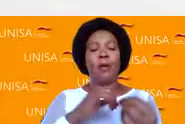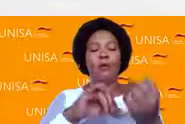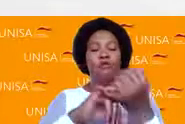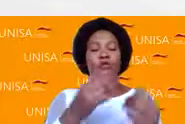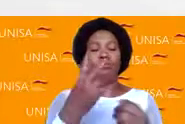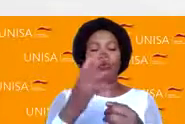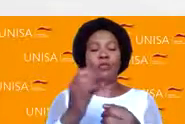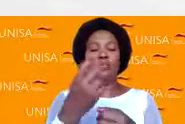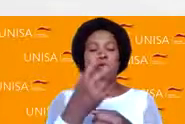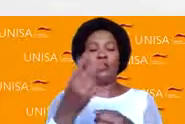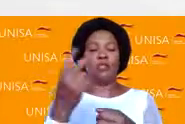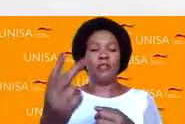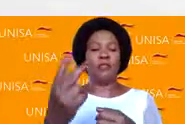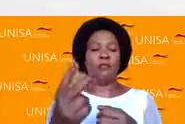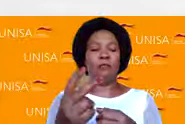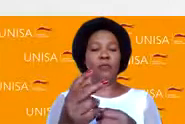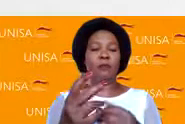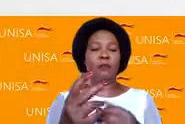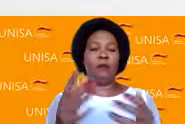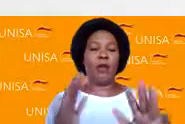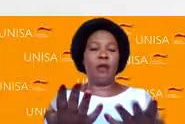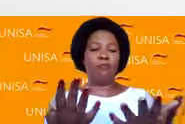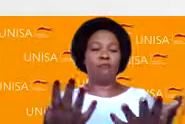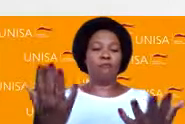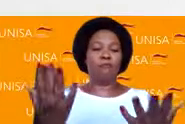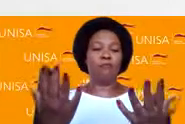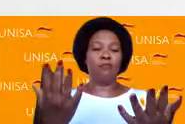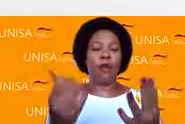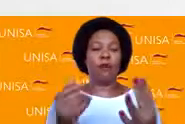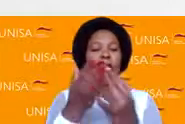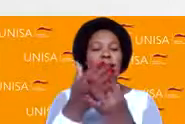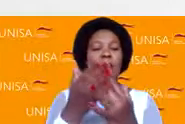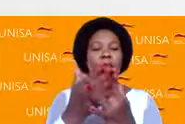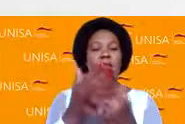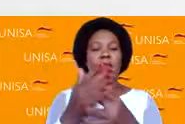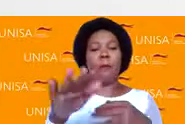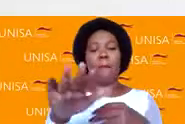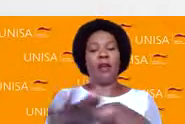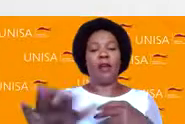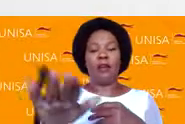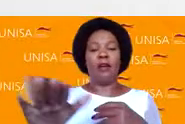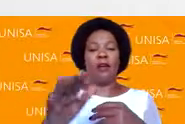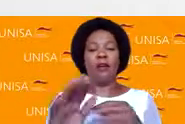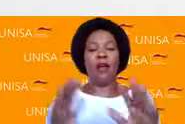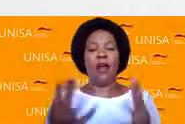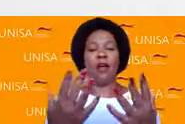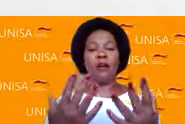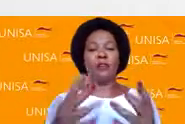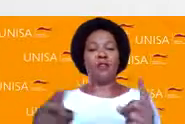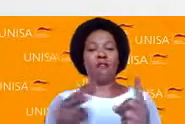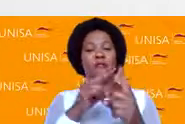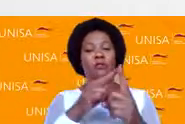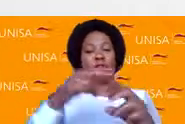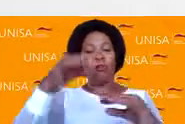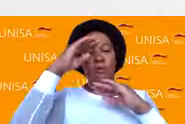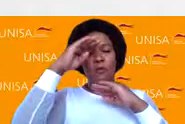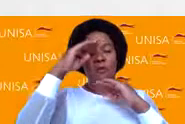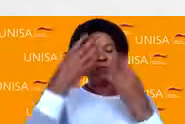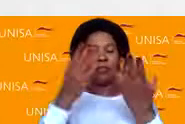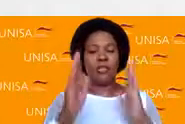2022, especially how to access the platform, how to view its student profile, the